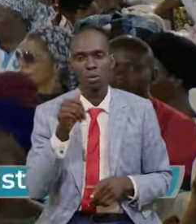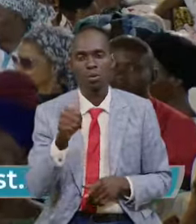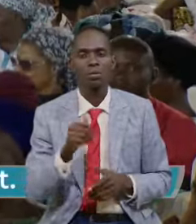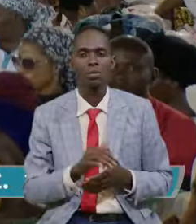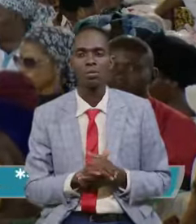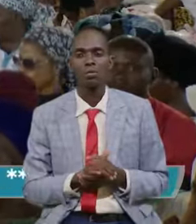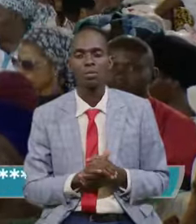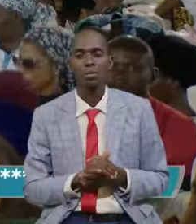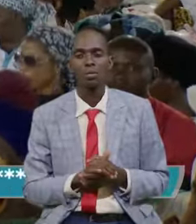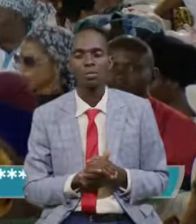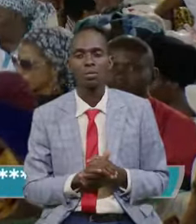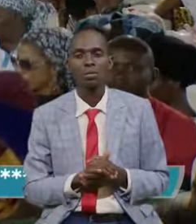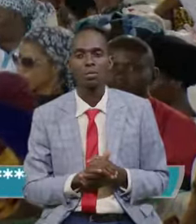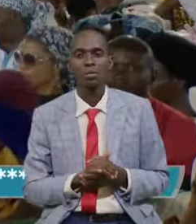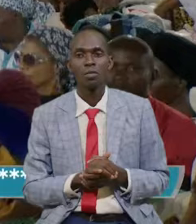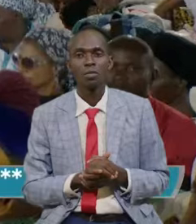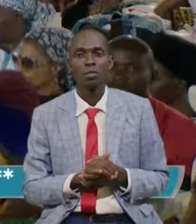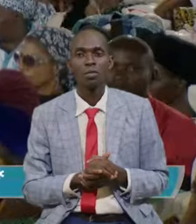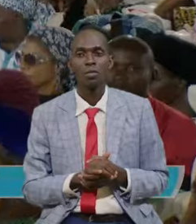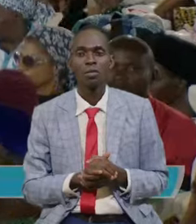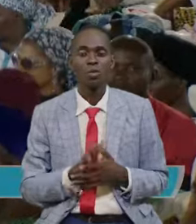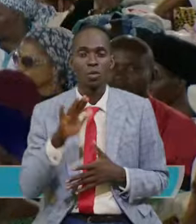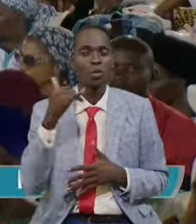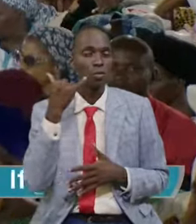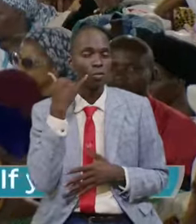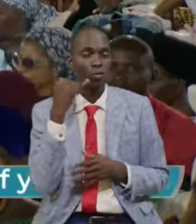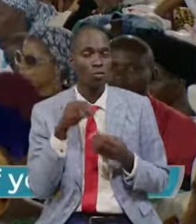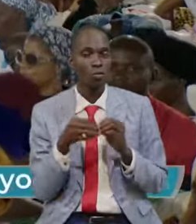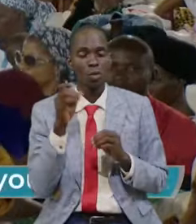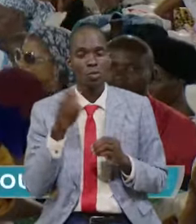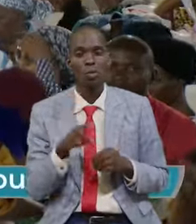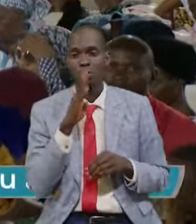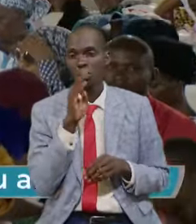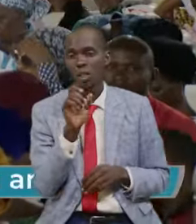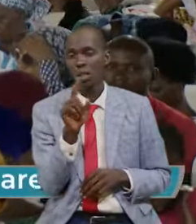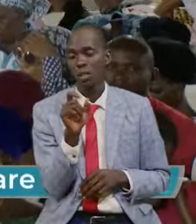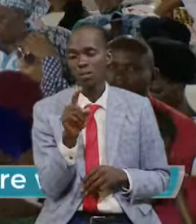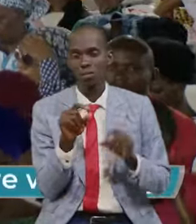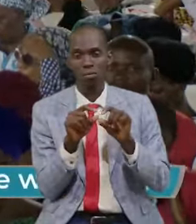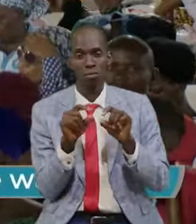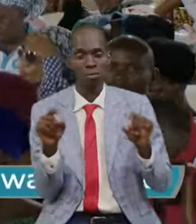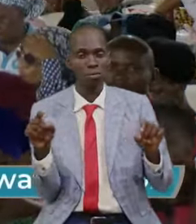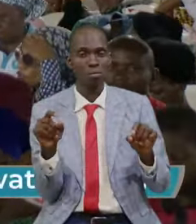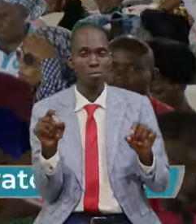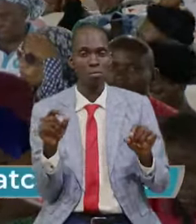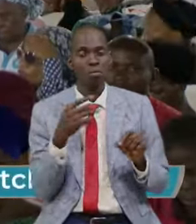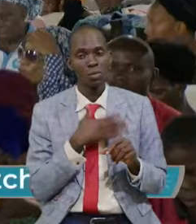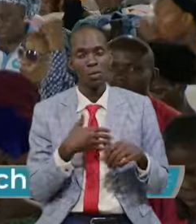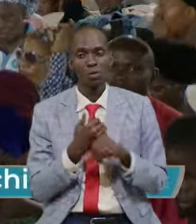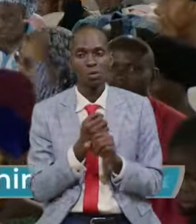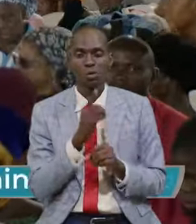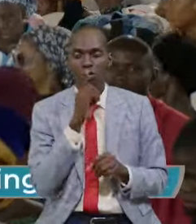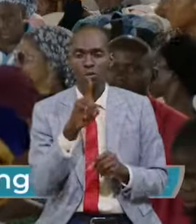The telephone number is 11 digits. Make sure it is correct. Either